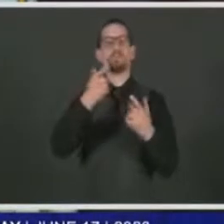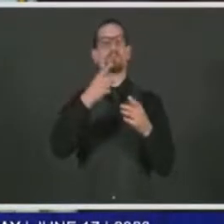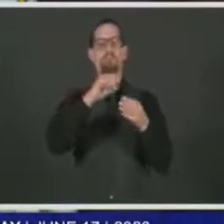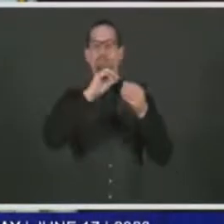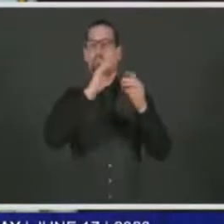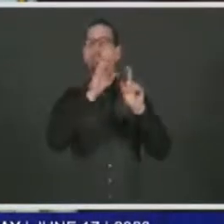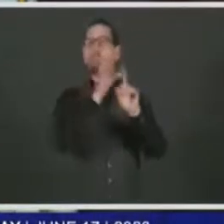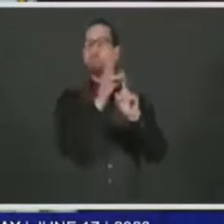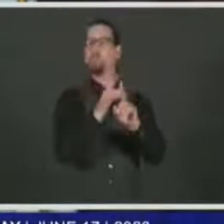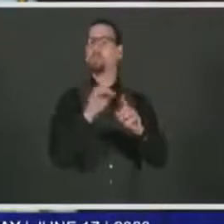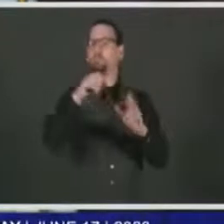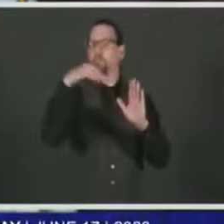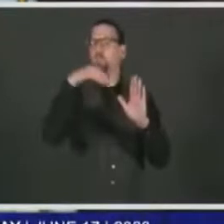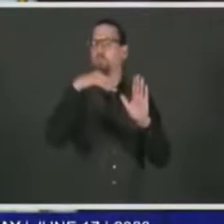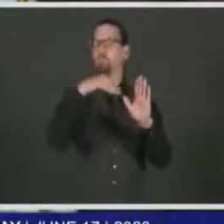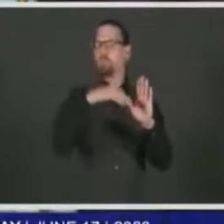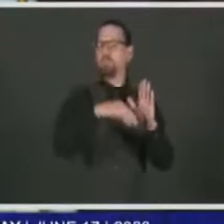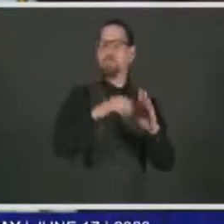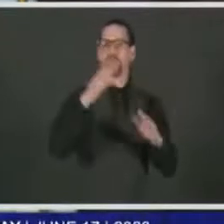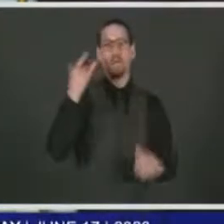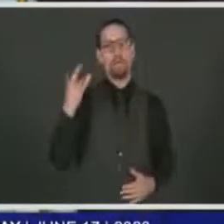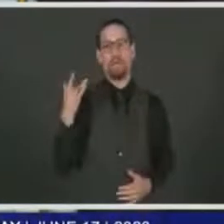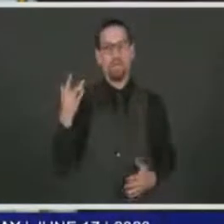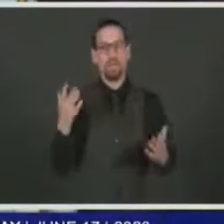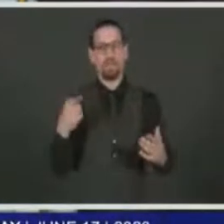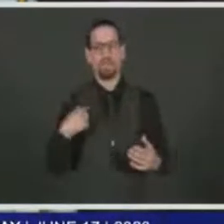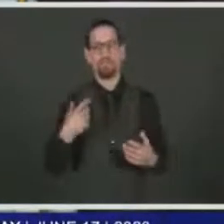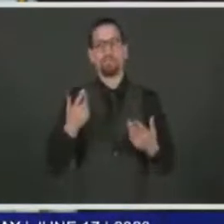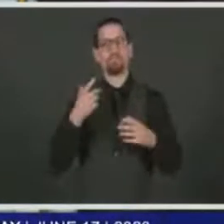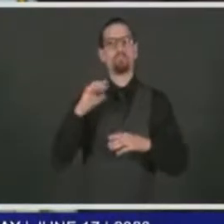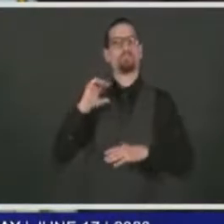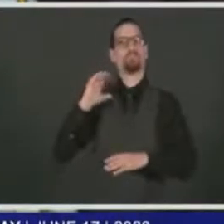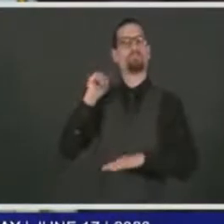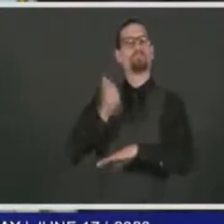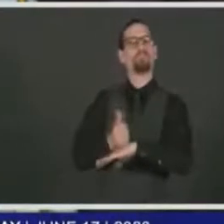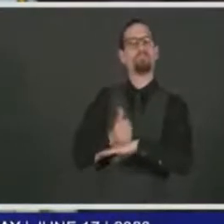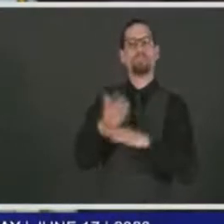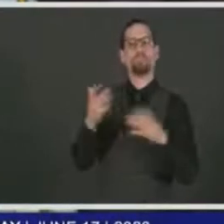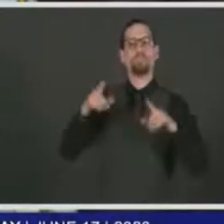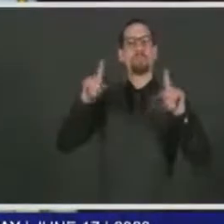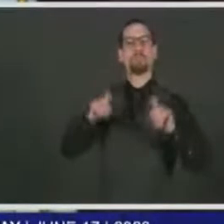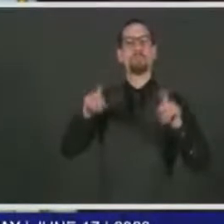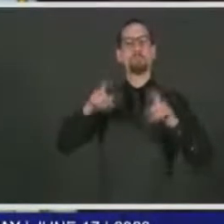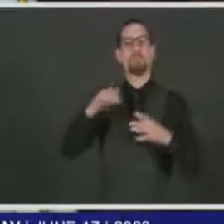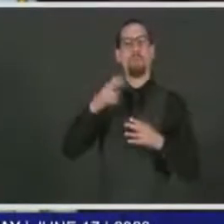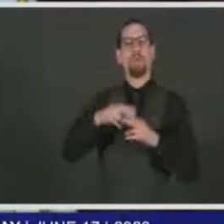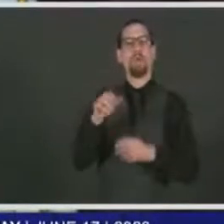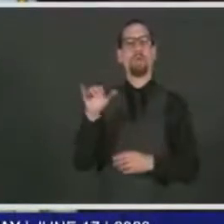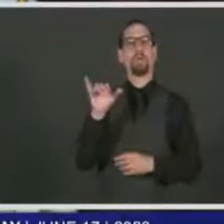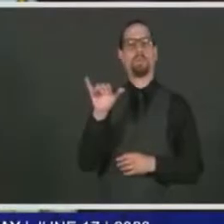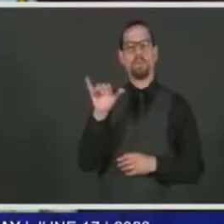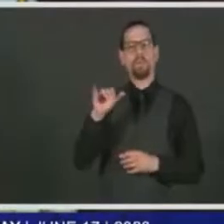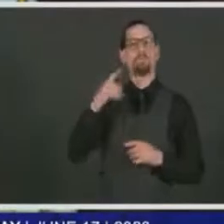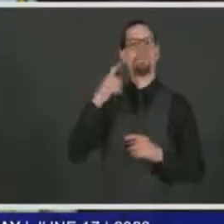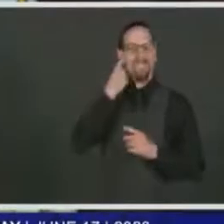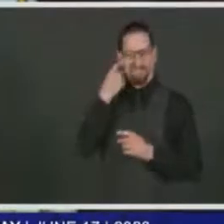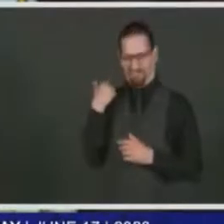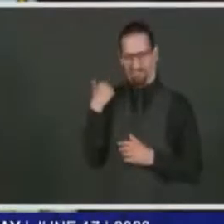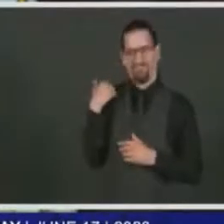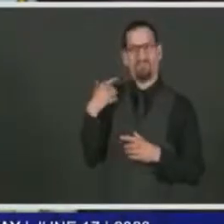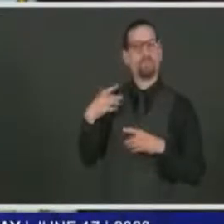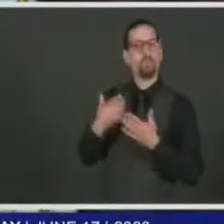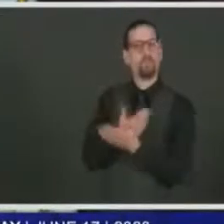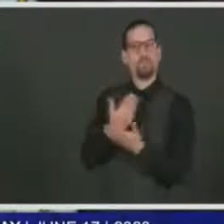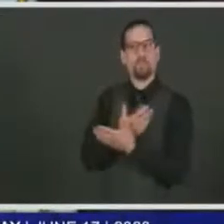new asymptomatic testing program, testing people who don't feel sick. It's an early warning system, as we've talked